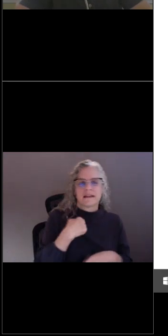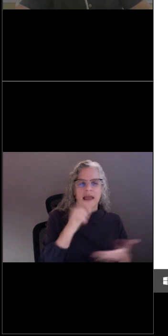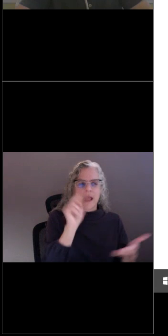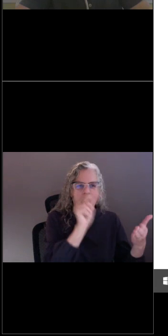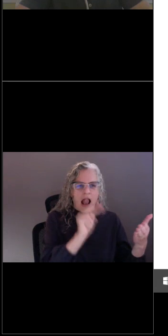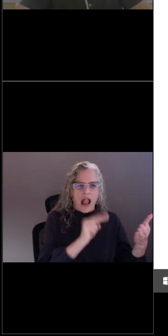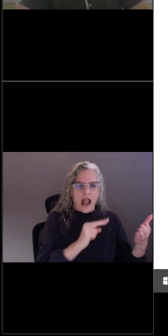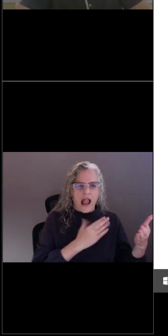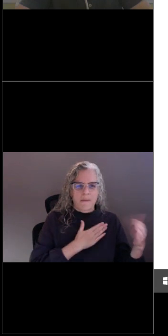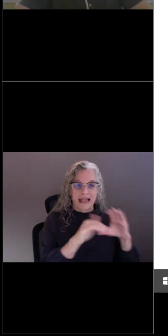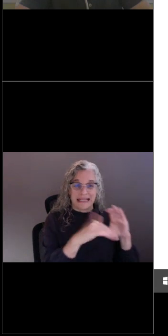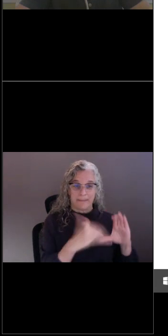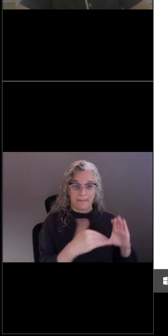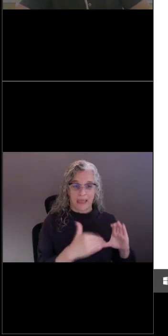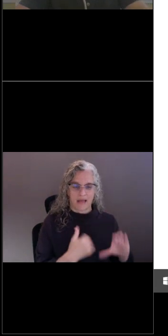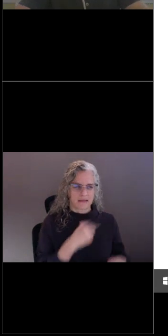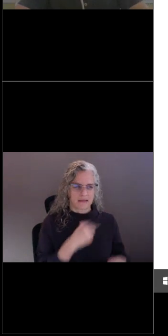of where